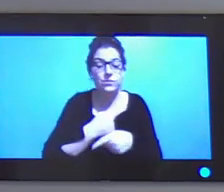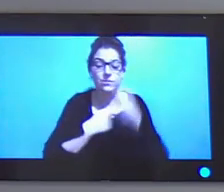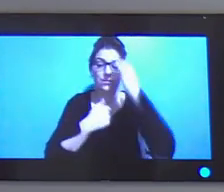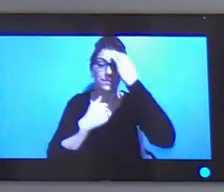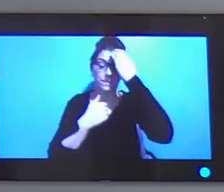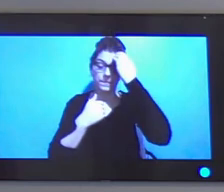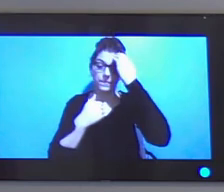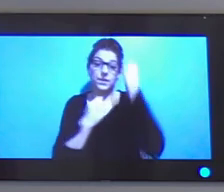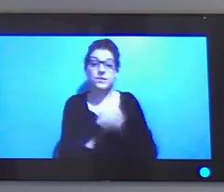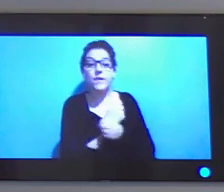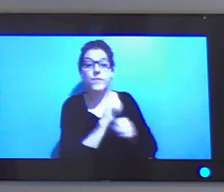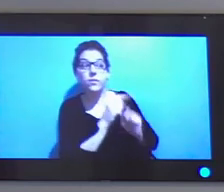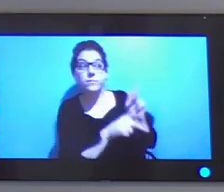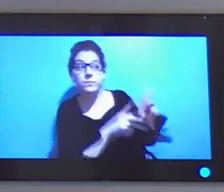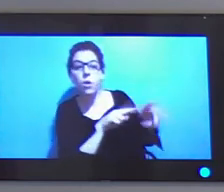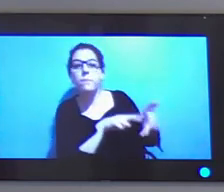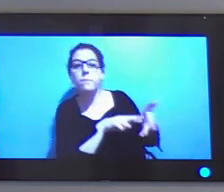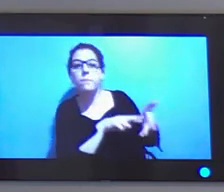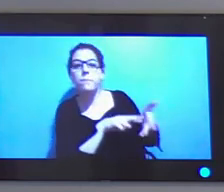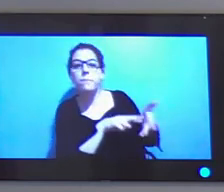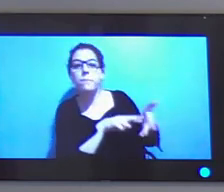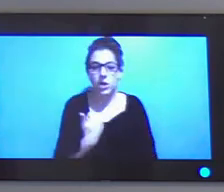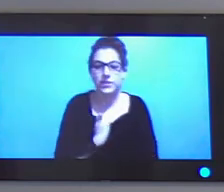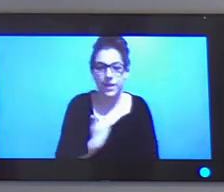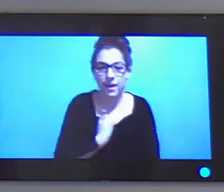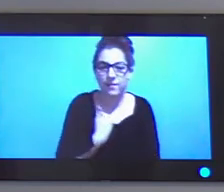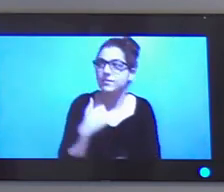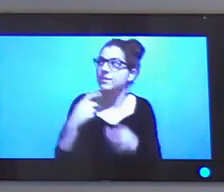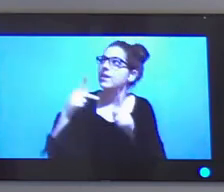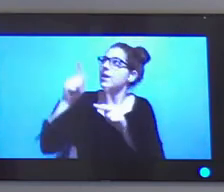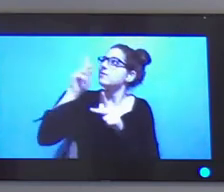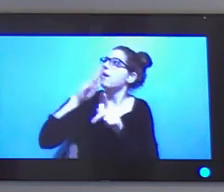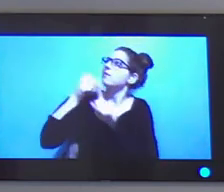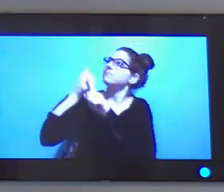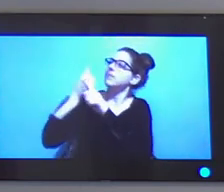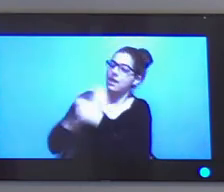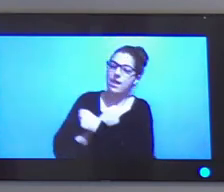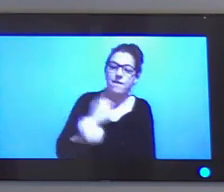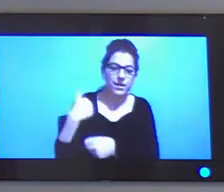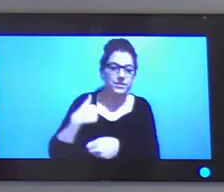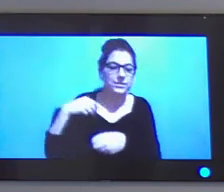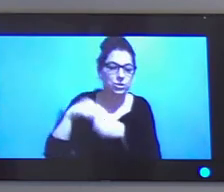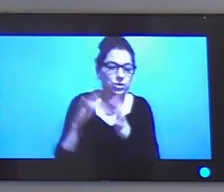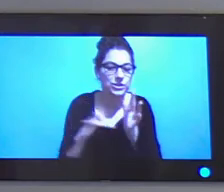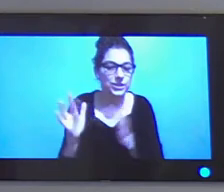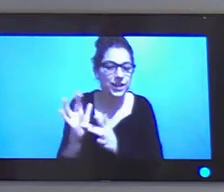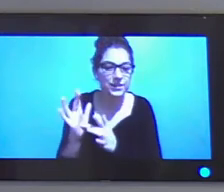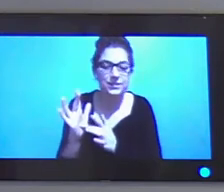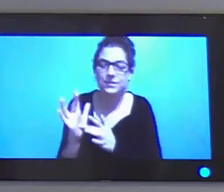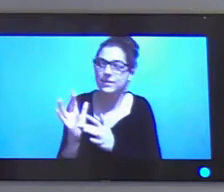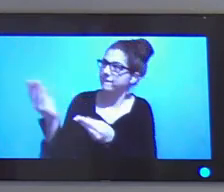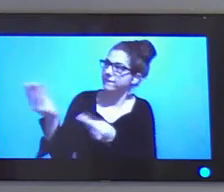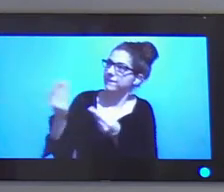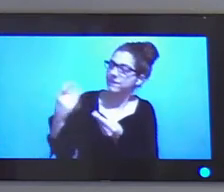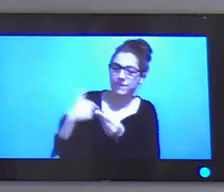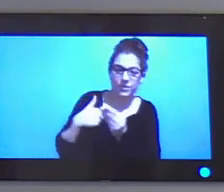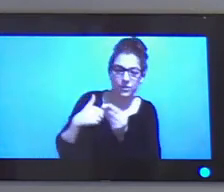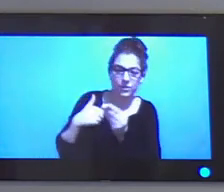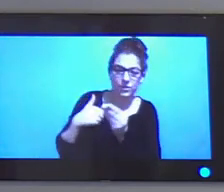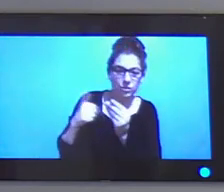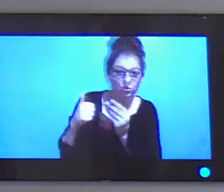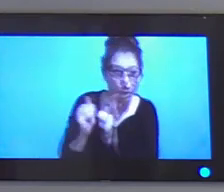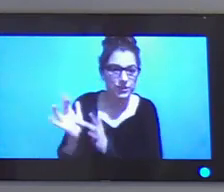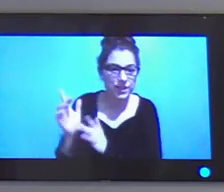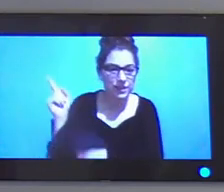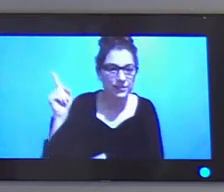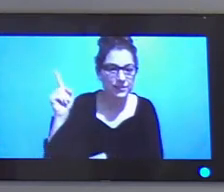love ourselves, means to let God love us in Jesus, and let God feed us in Jesus, and let God